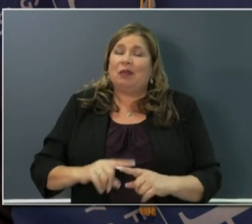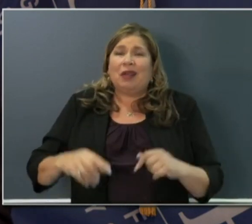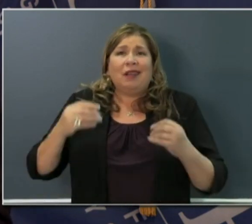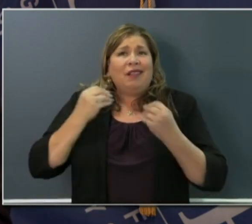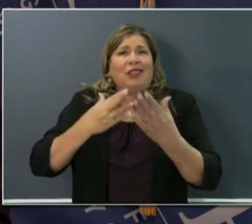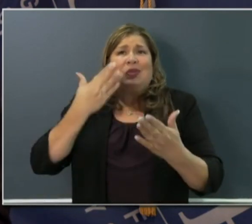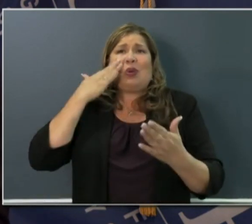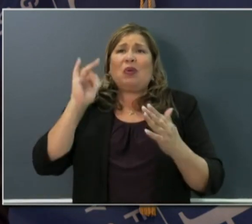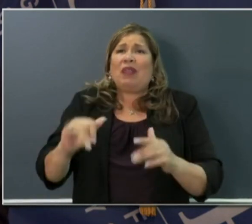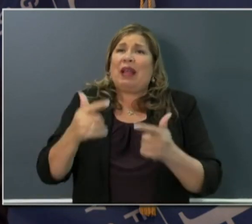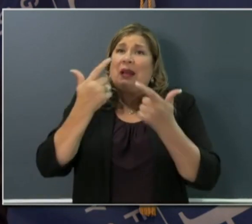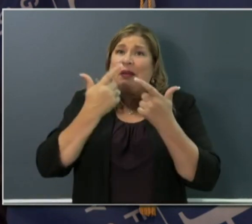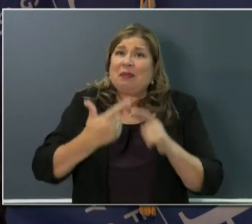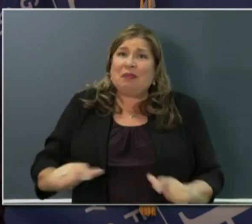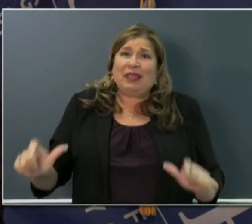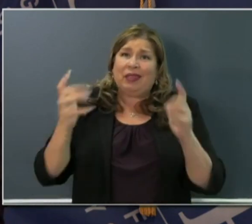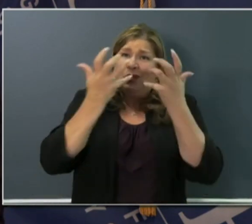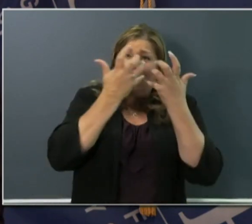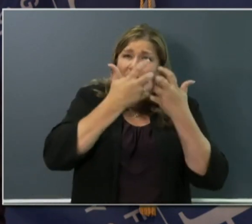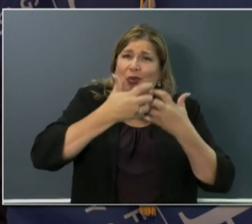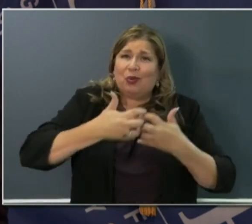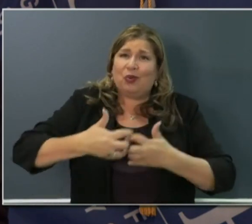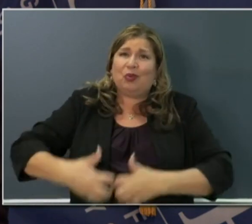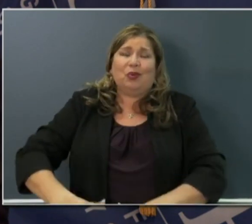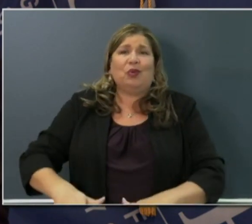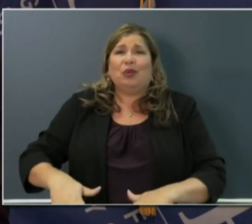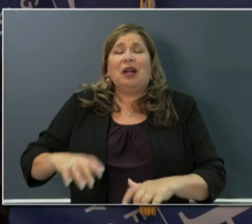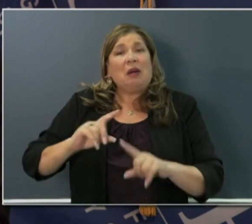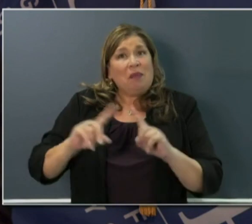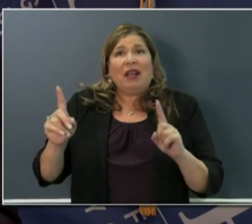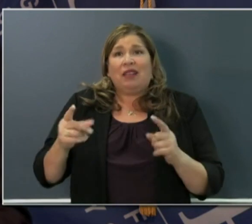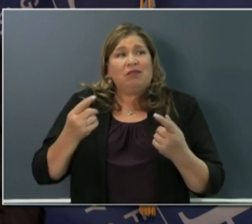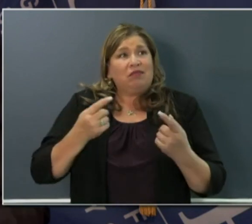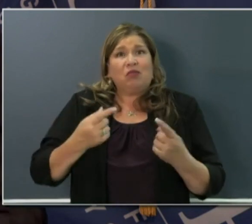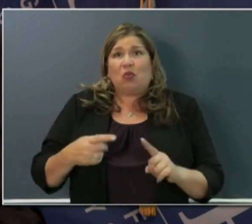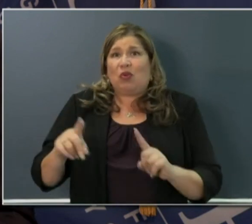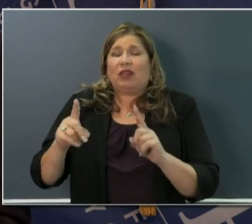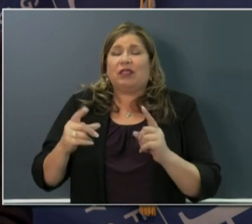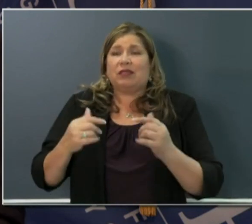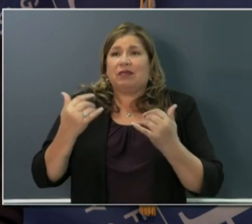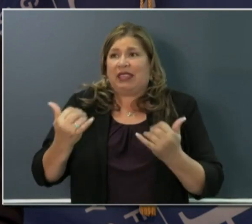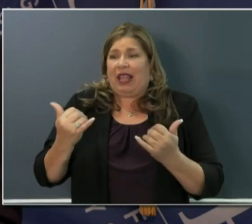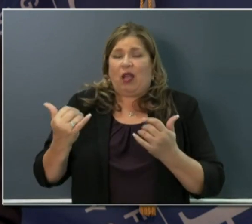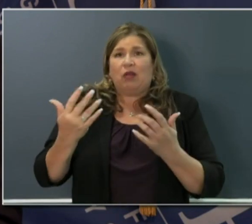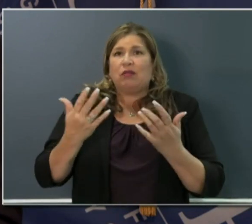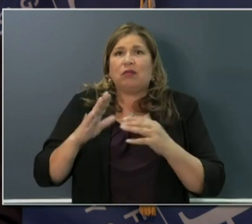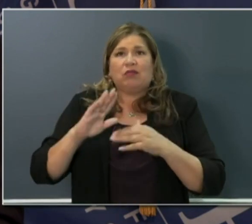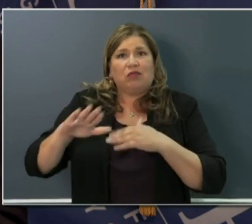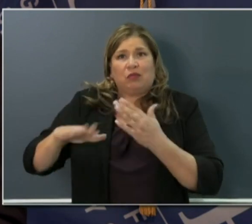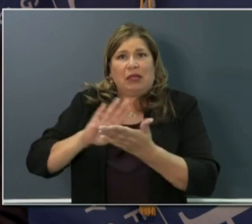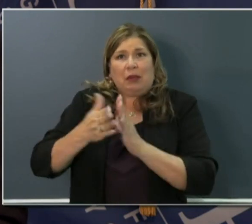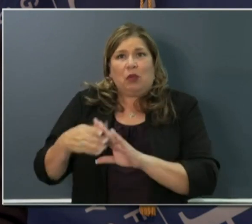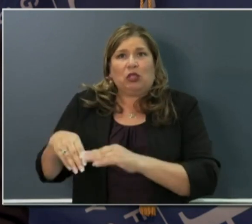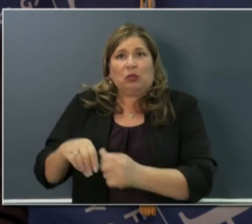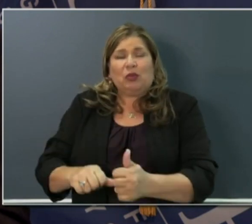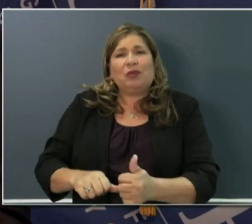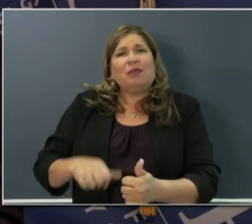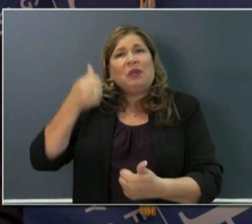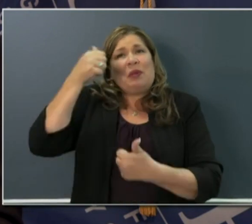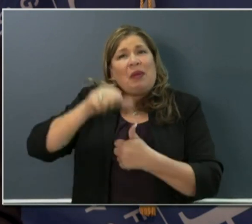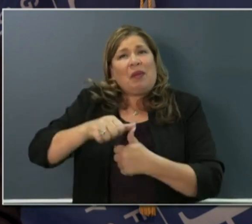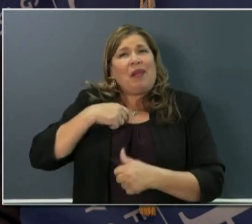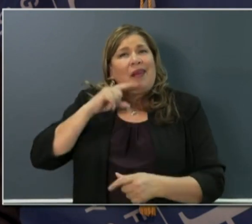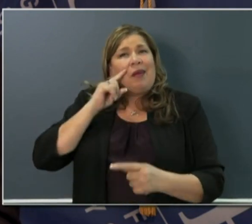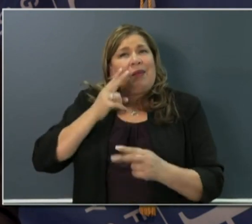effort is underway, and it is taking real shape. I'll just be even more specific. I mentioned Sir Richard Branson and